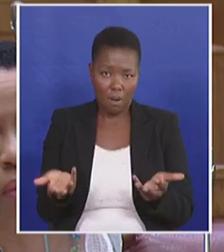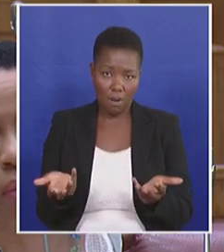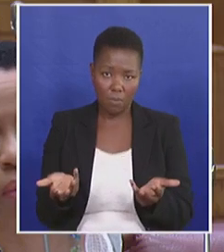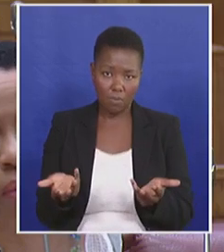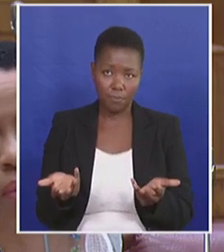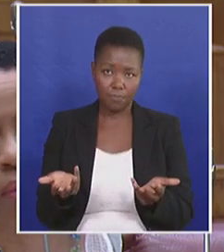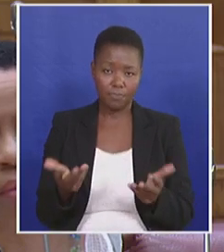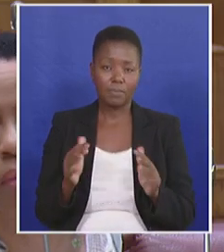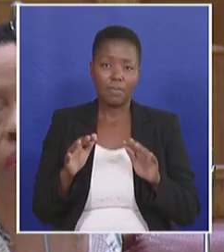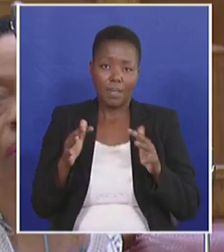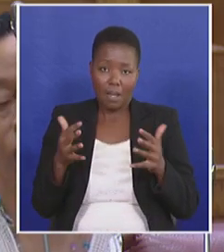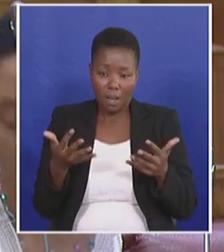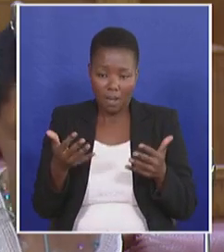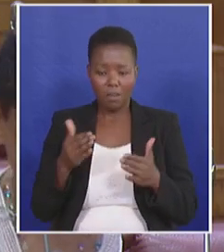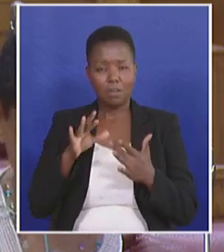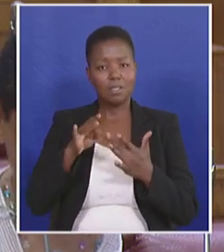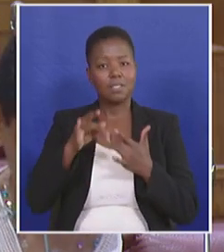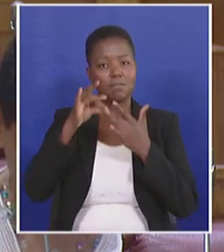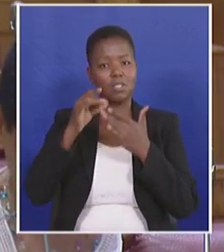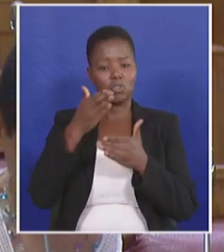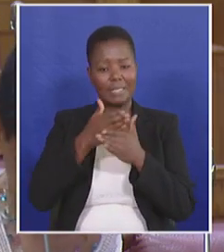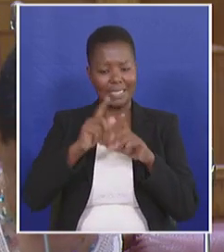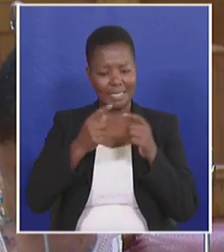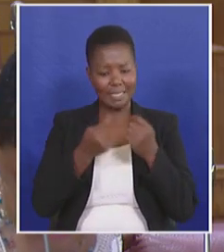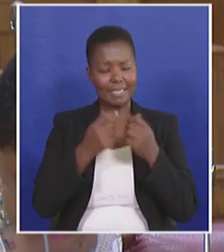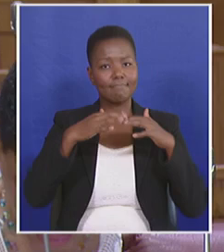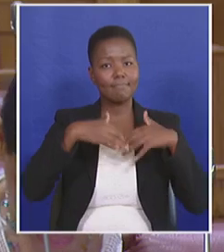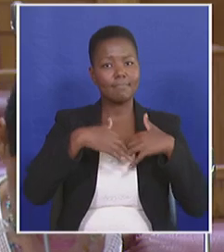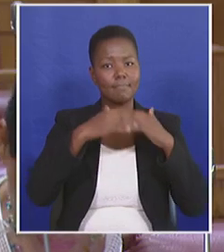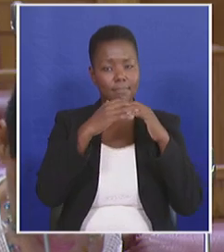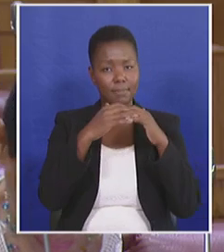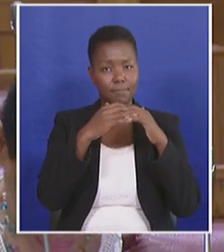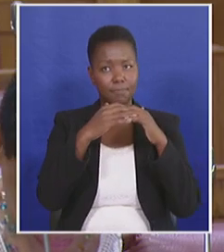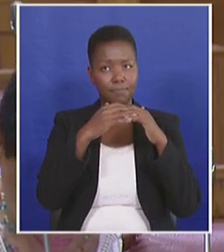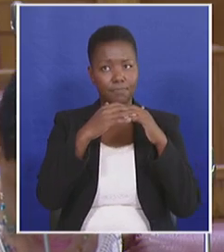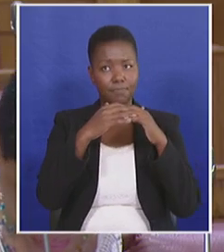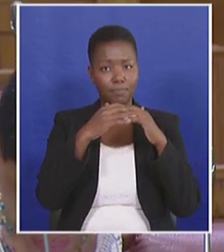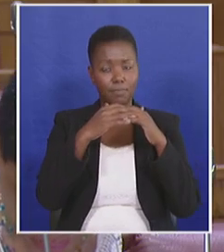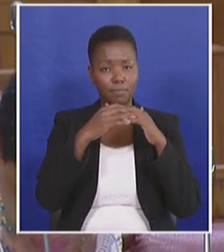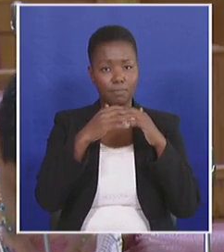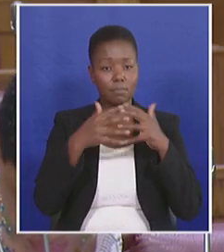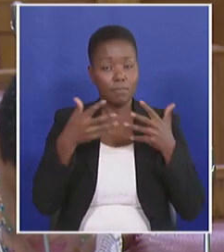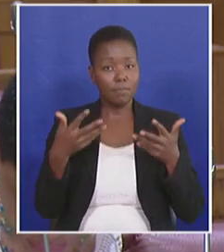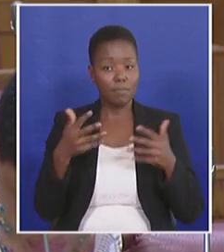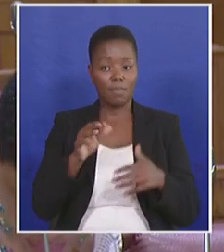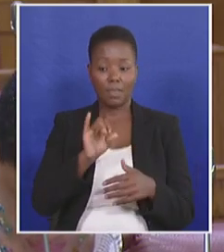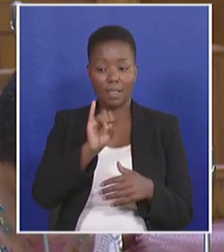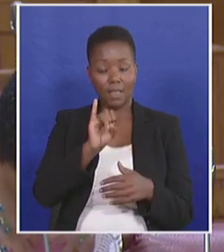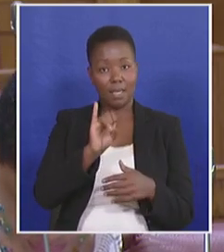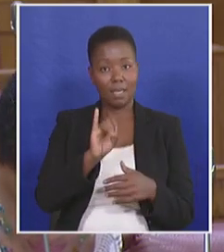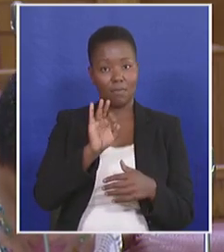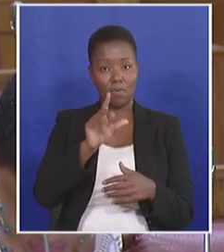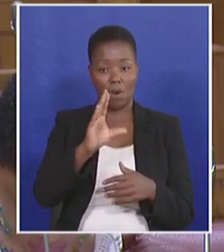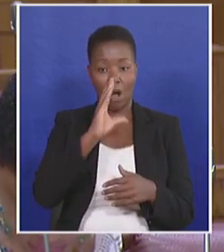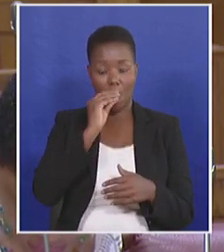task teams, for an example, and so it goes. Now, it would require, if you pose this question to me, for